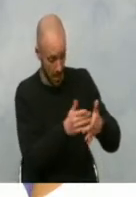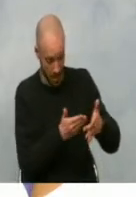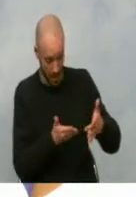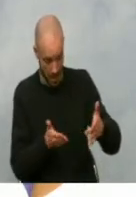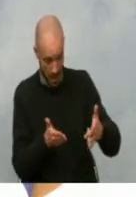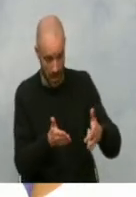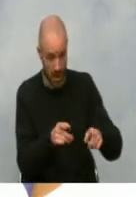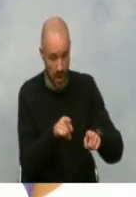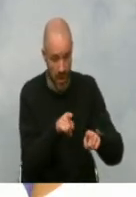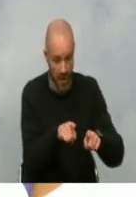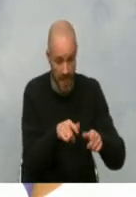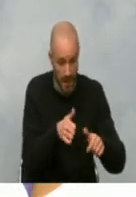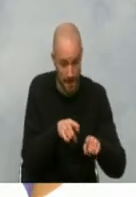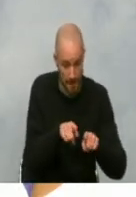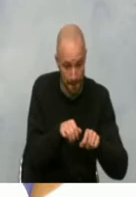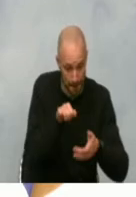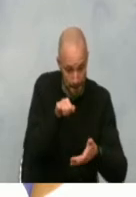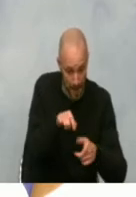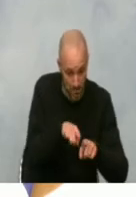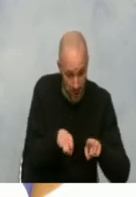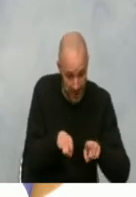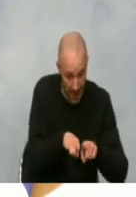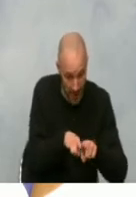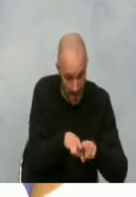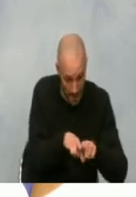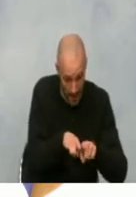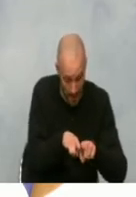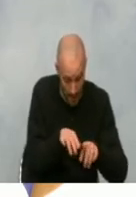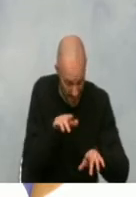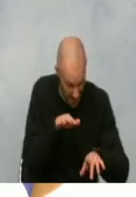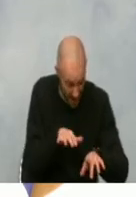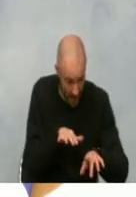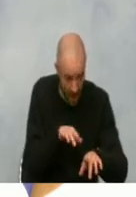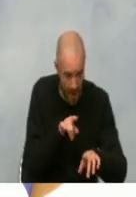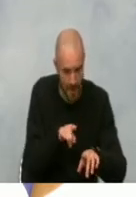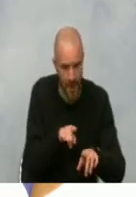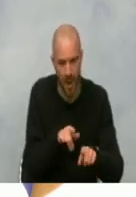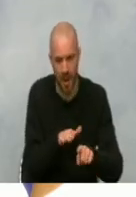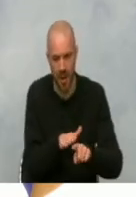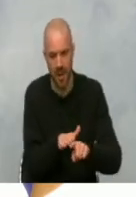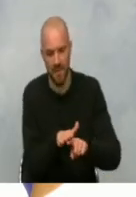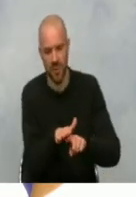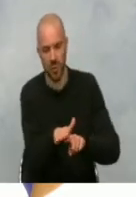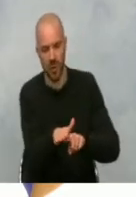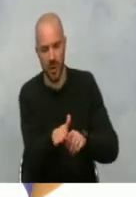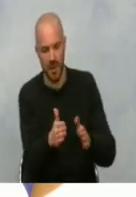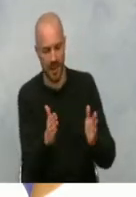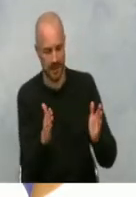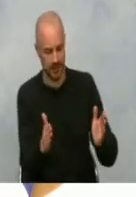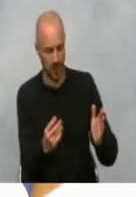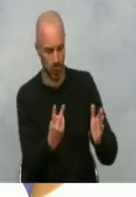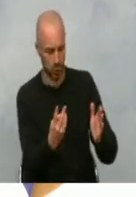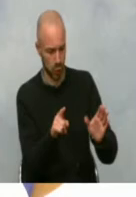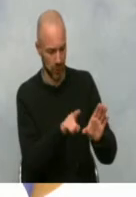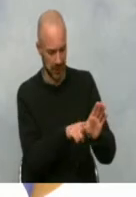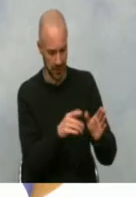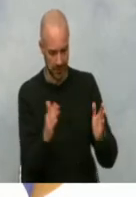that budget gap will still come, but eventually. But what you would get is a period of 2 years, and